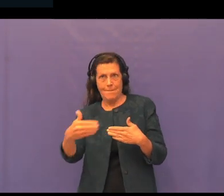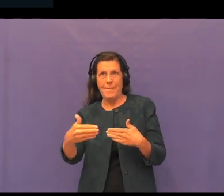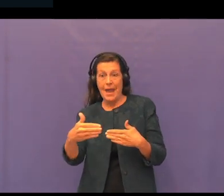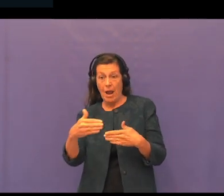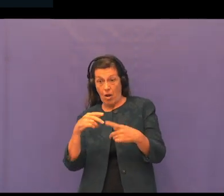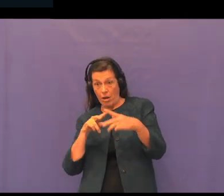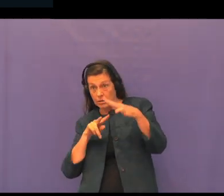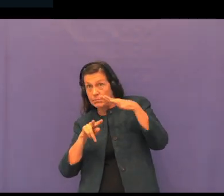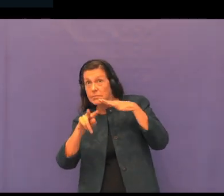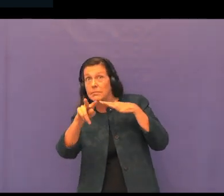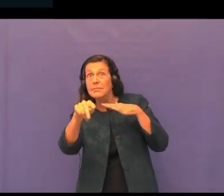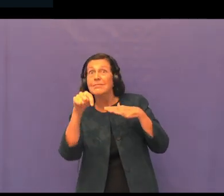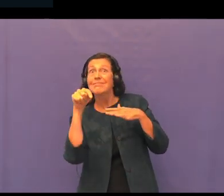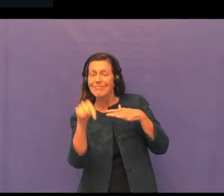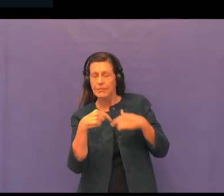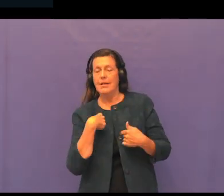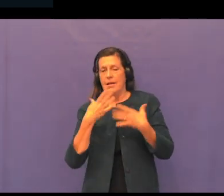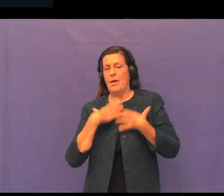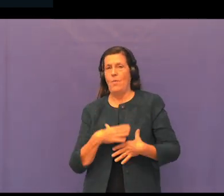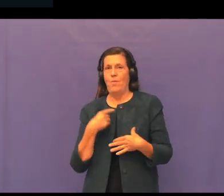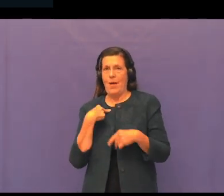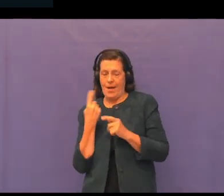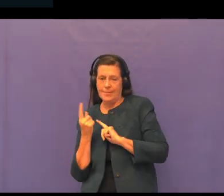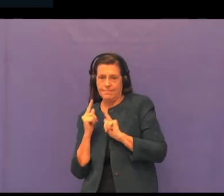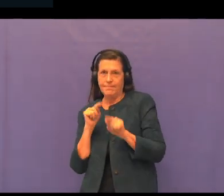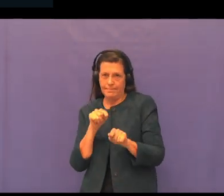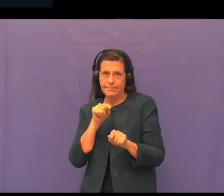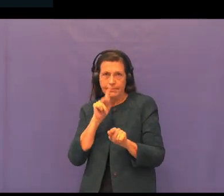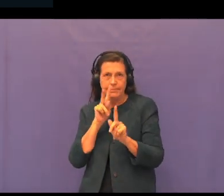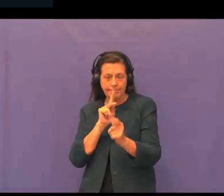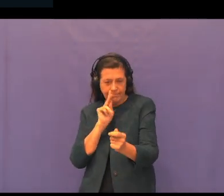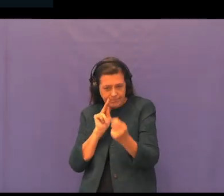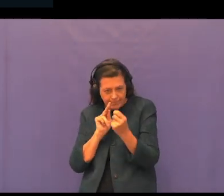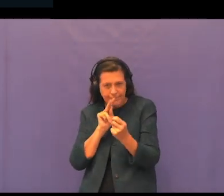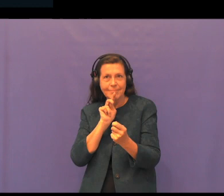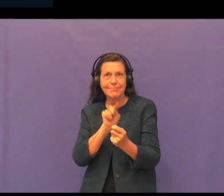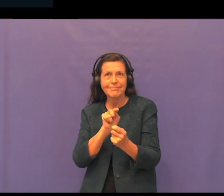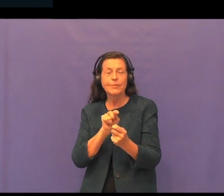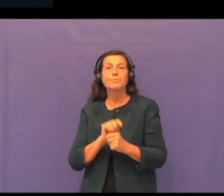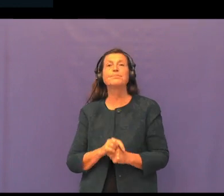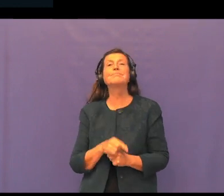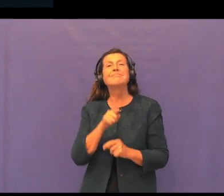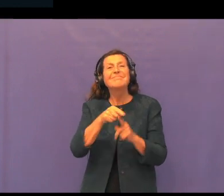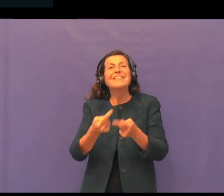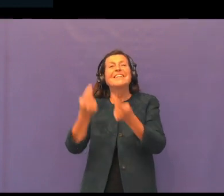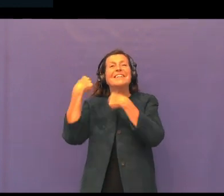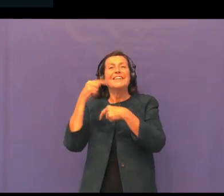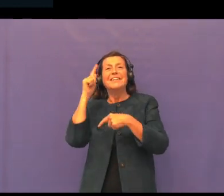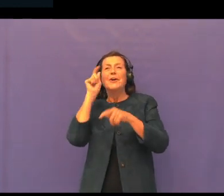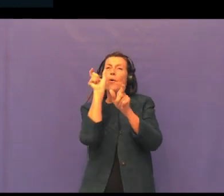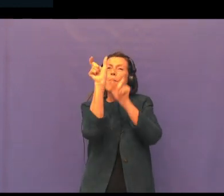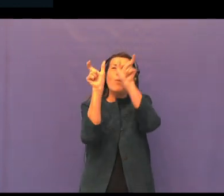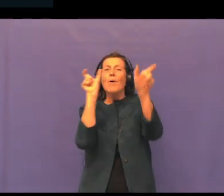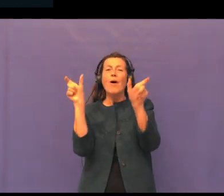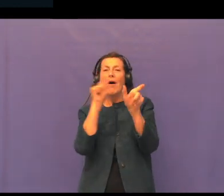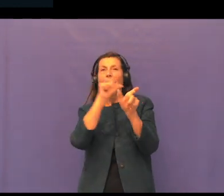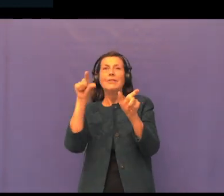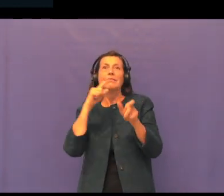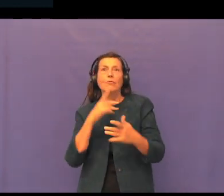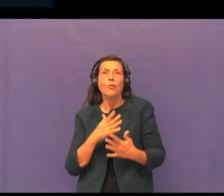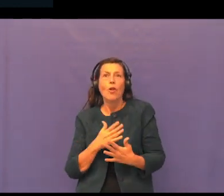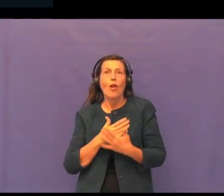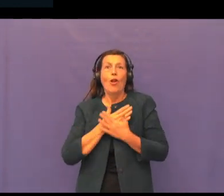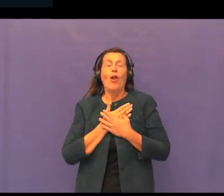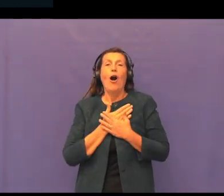word love, which an Irish writer, John McGarhan, said is the most dangerous four-letter word in